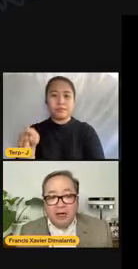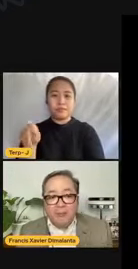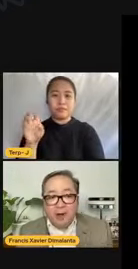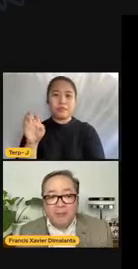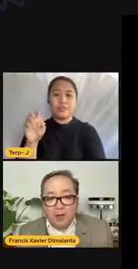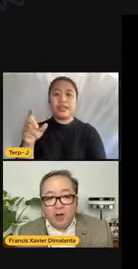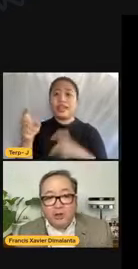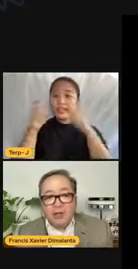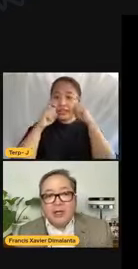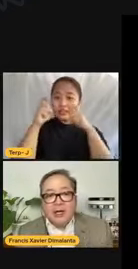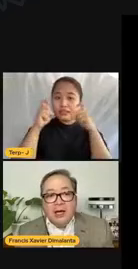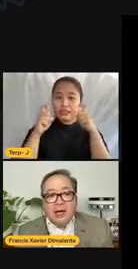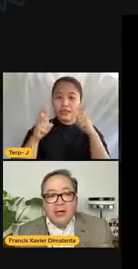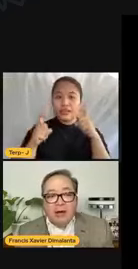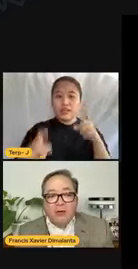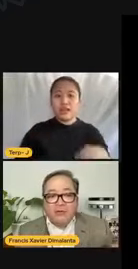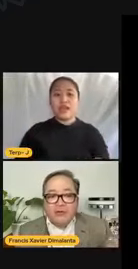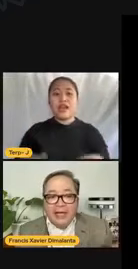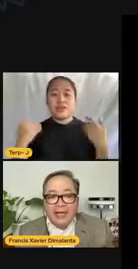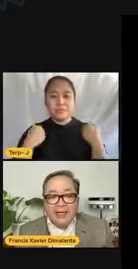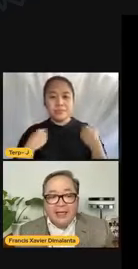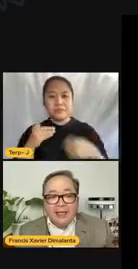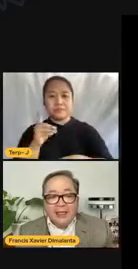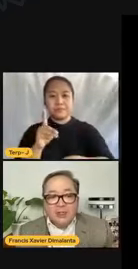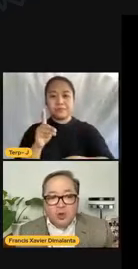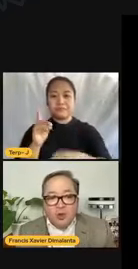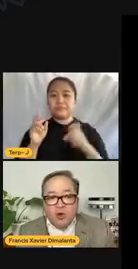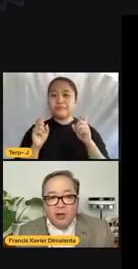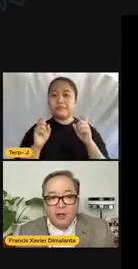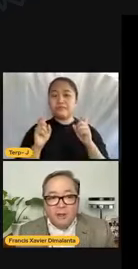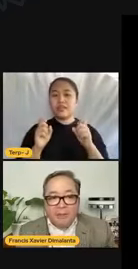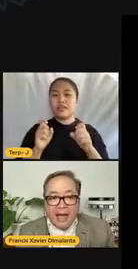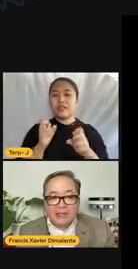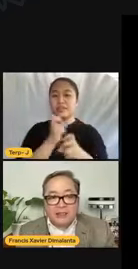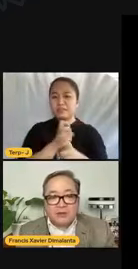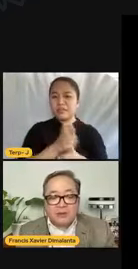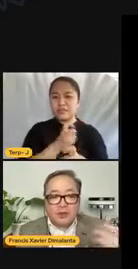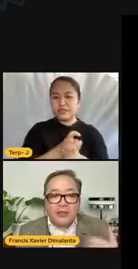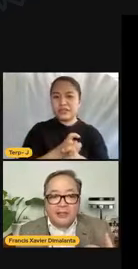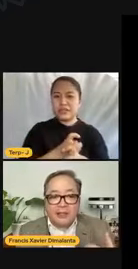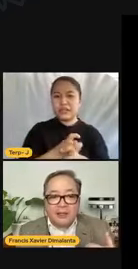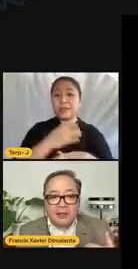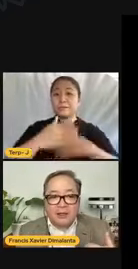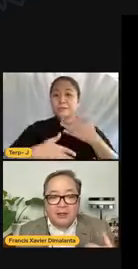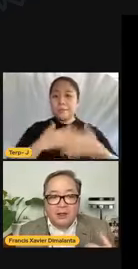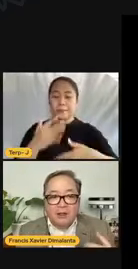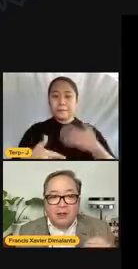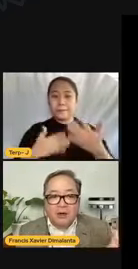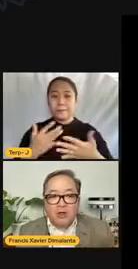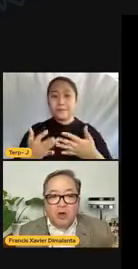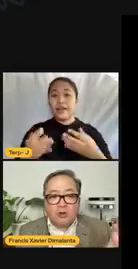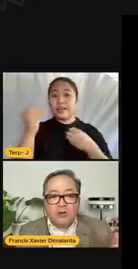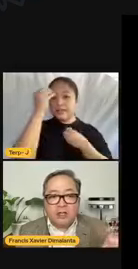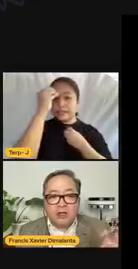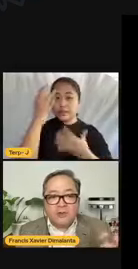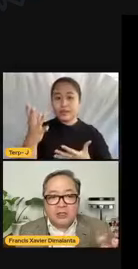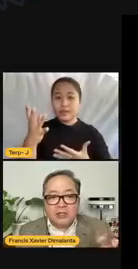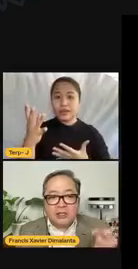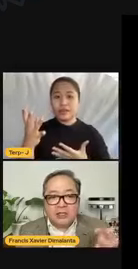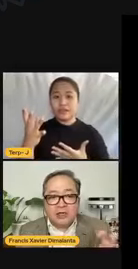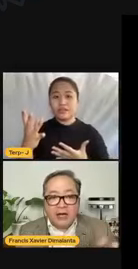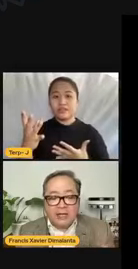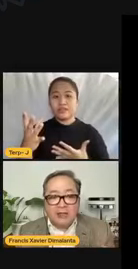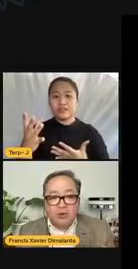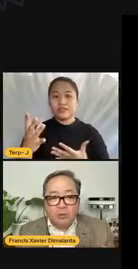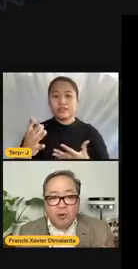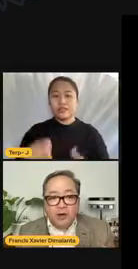routinely upon birth. Now, if they scored past during that autoacoustic emission